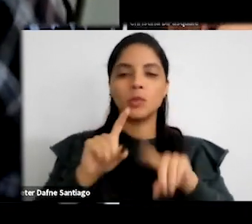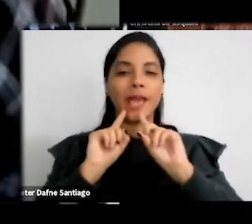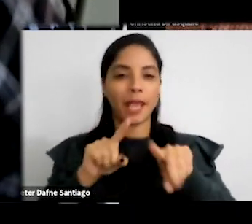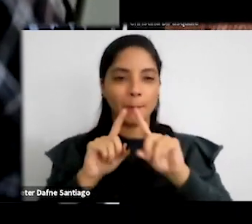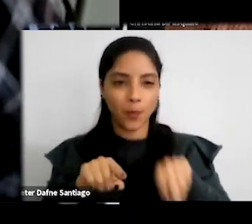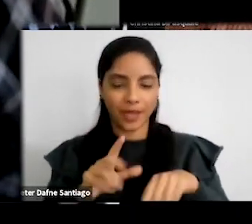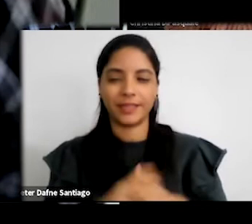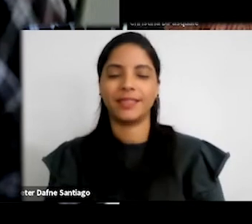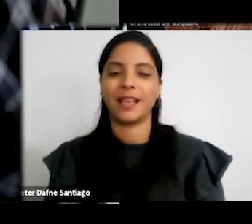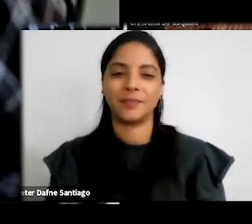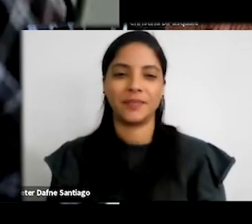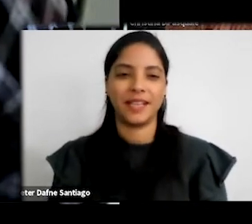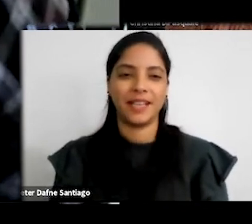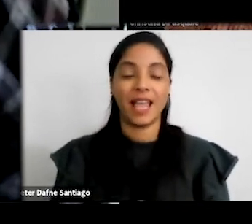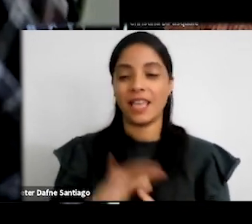your project,